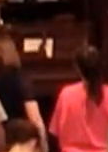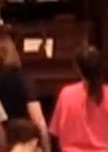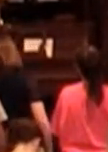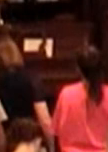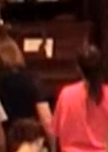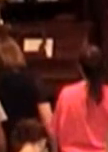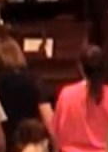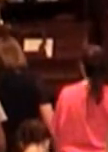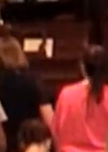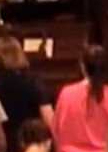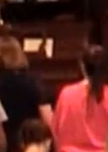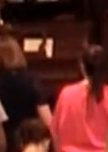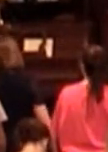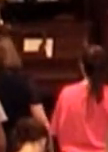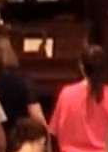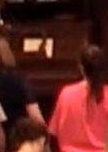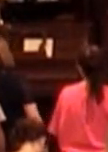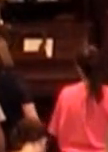Restore us.